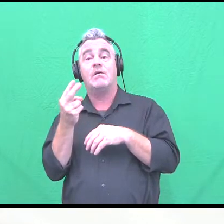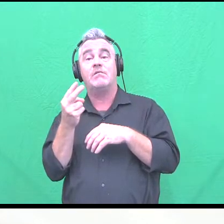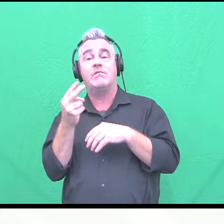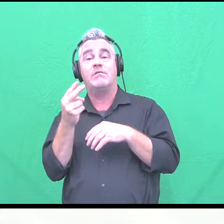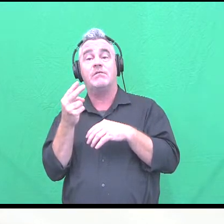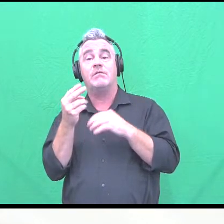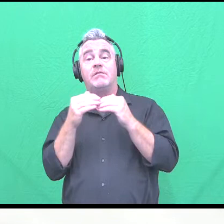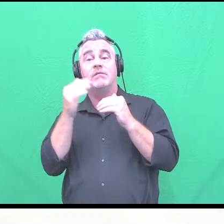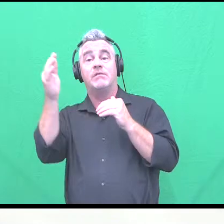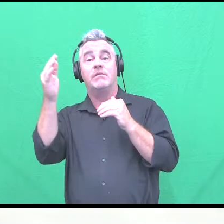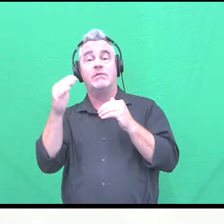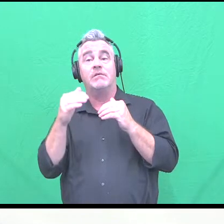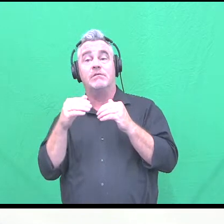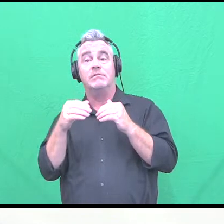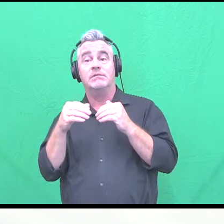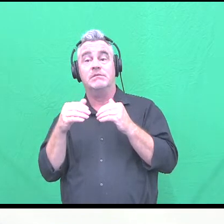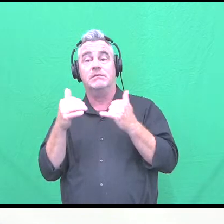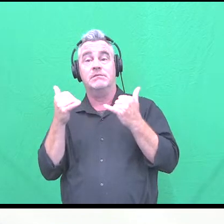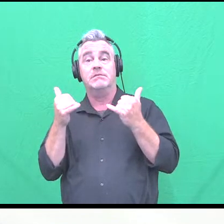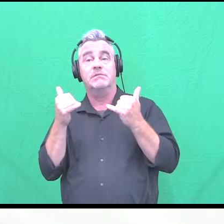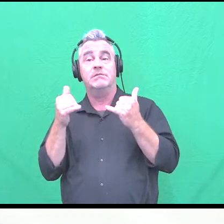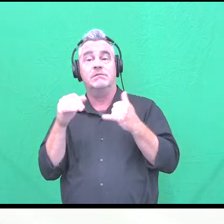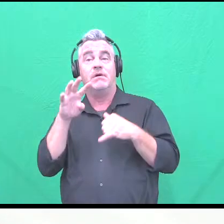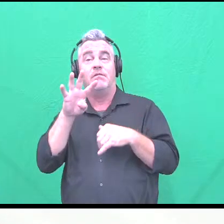and older is currently at about